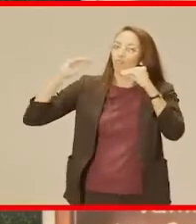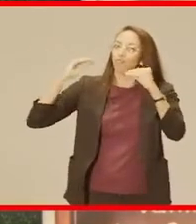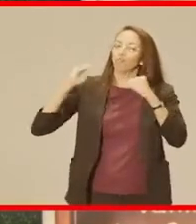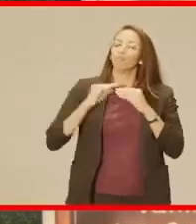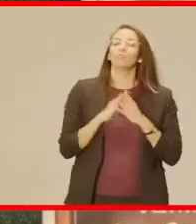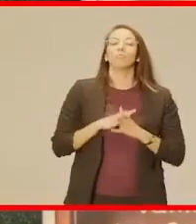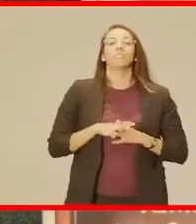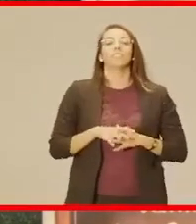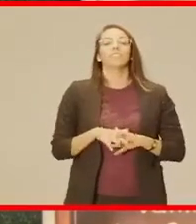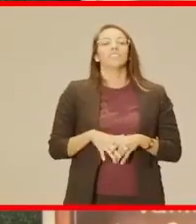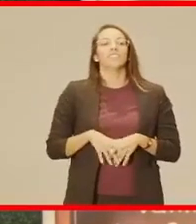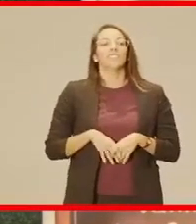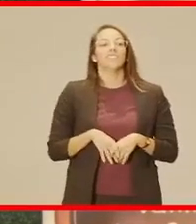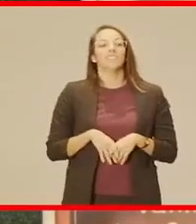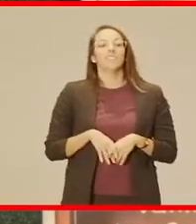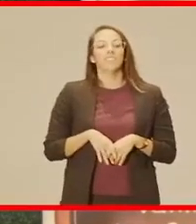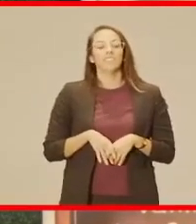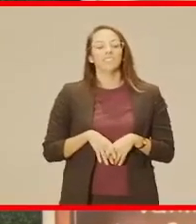It turns out